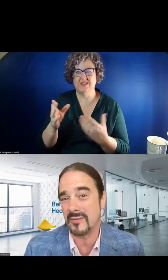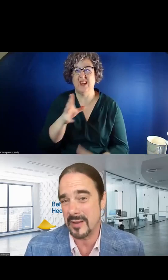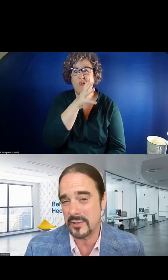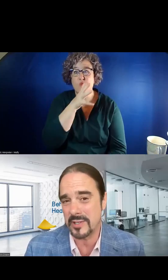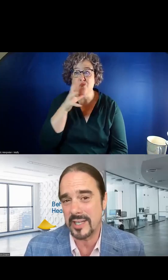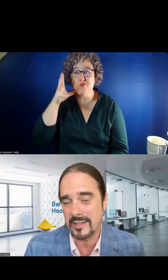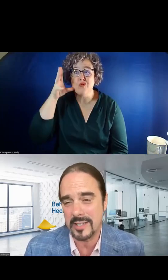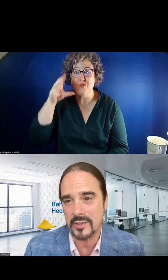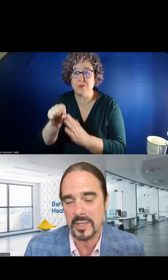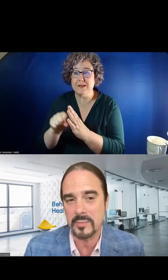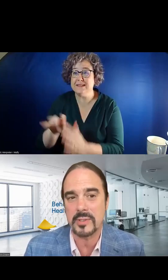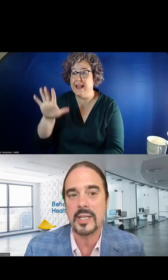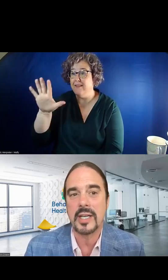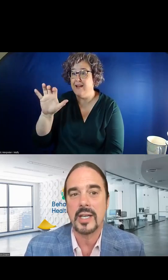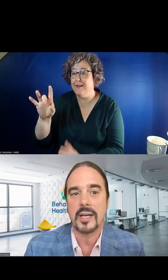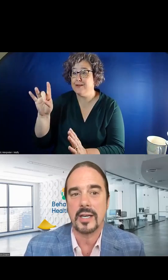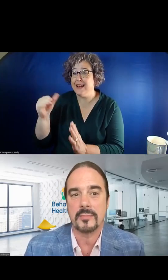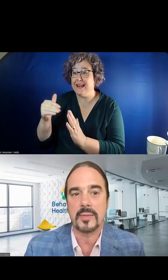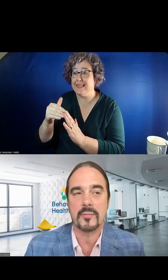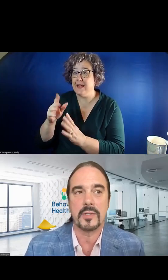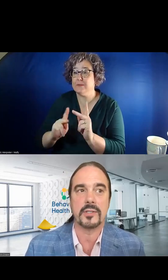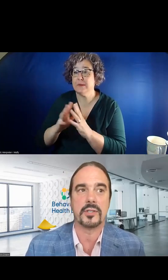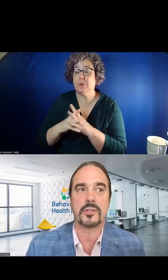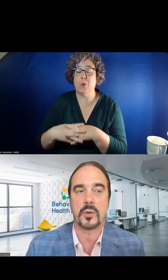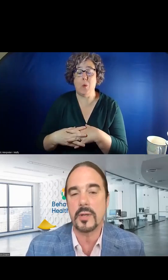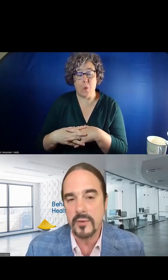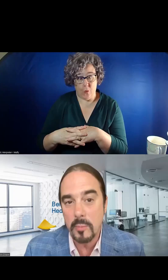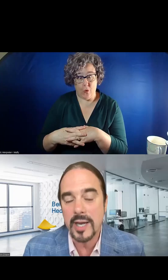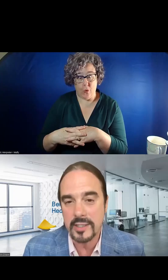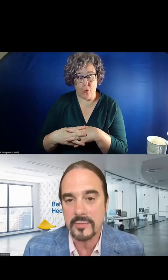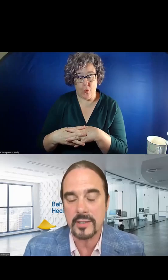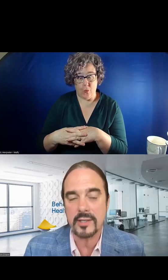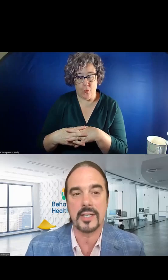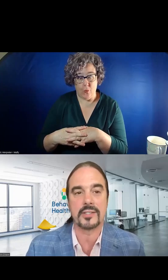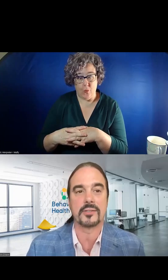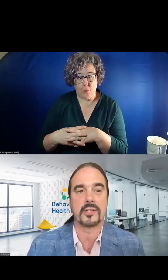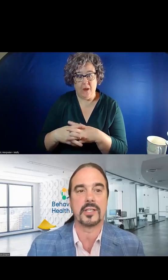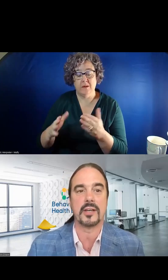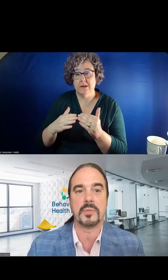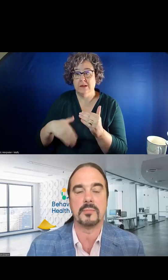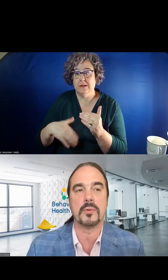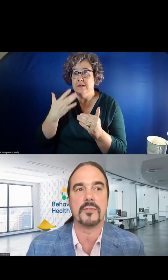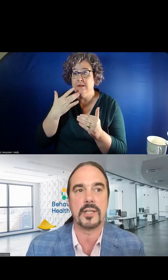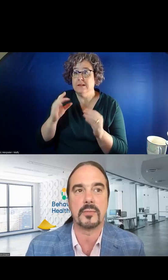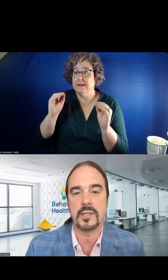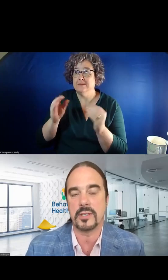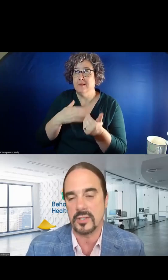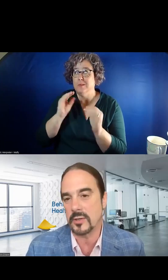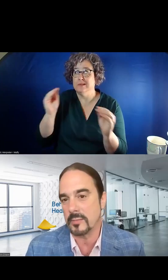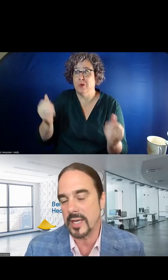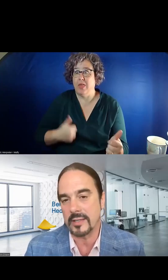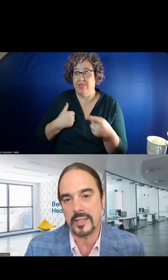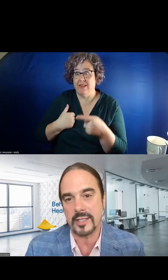again, 580,000 people. Just short of nobody living there, that's certainly enough people for us to